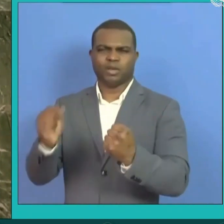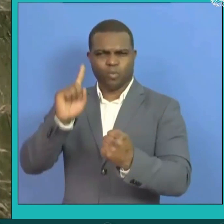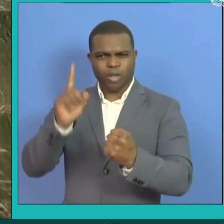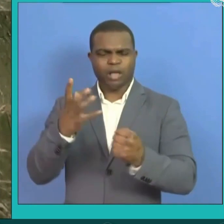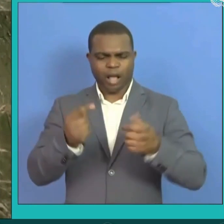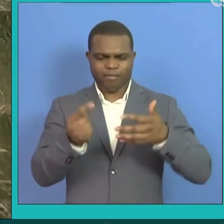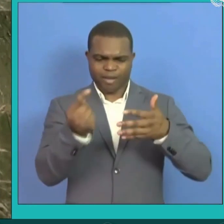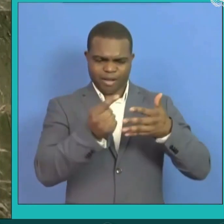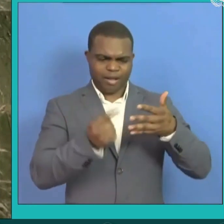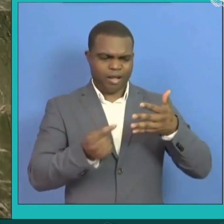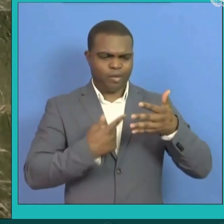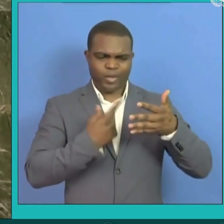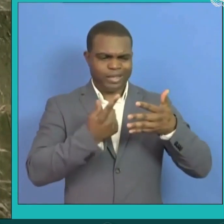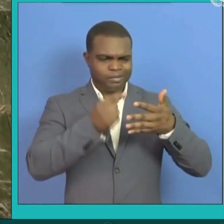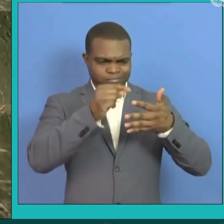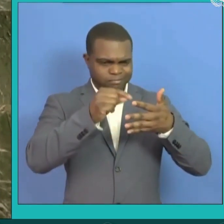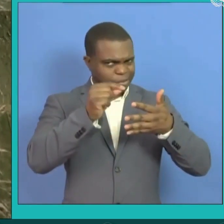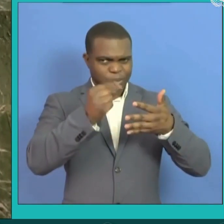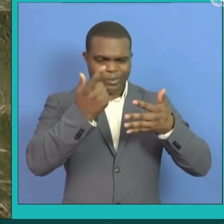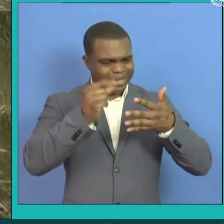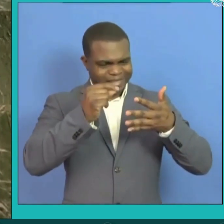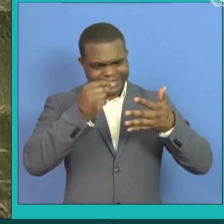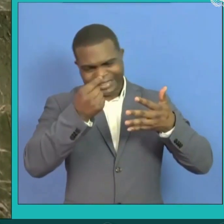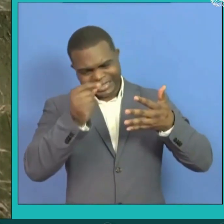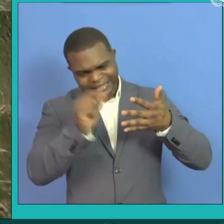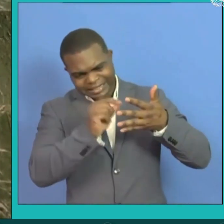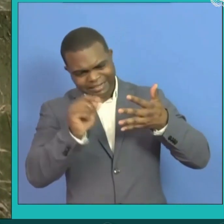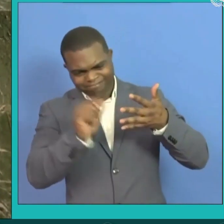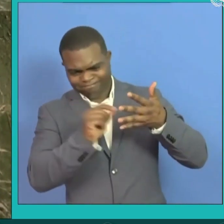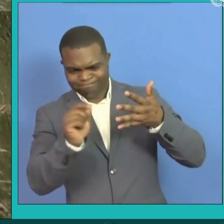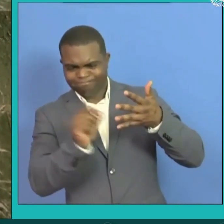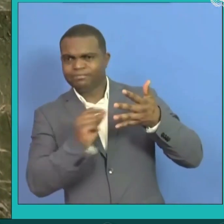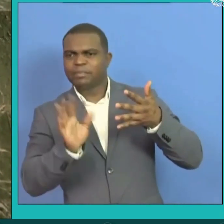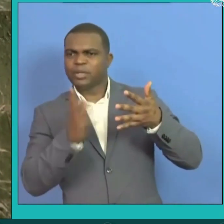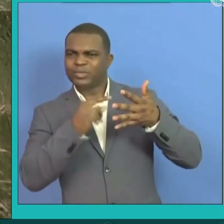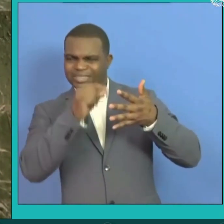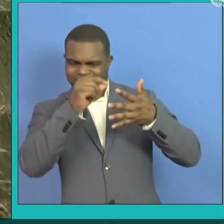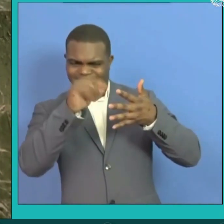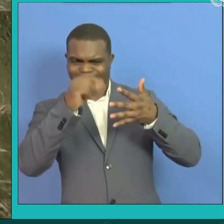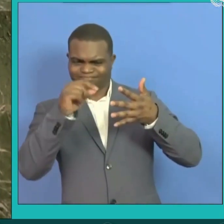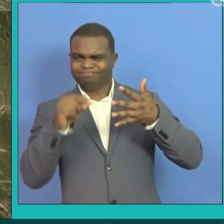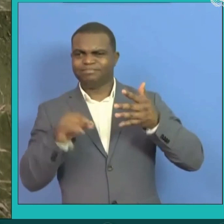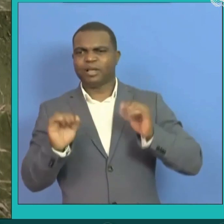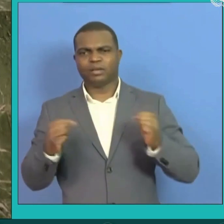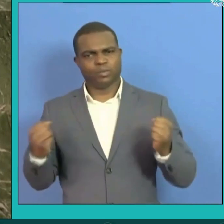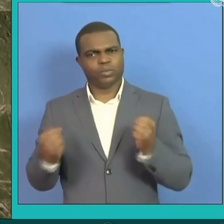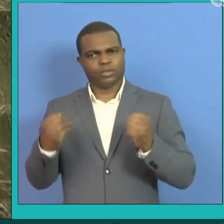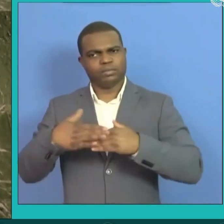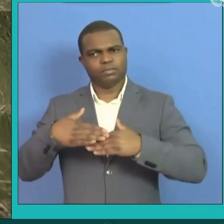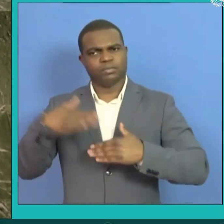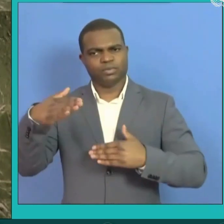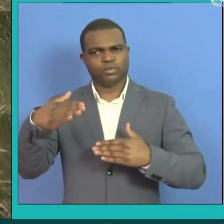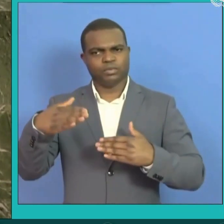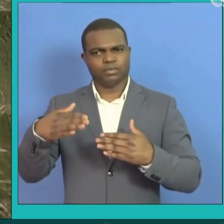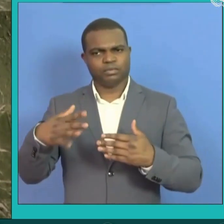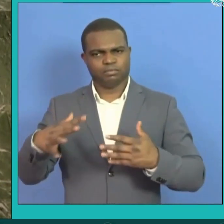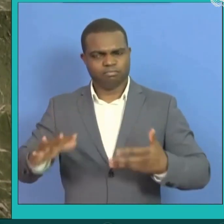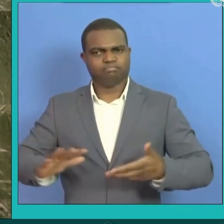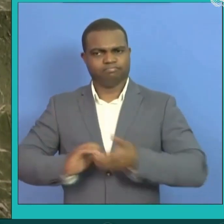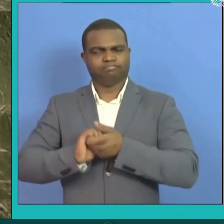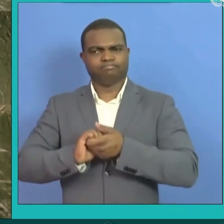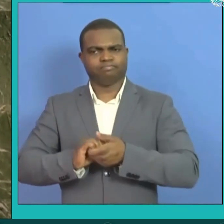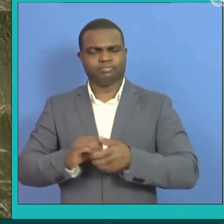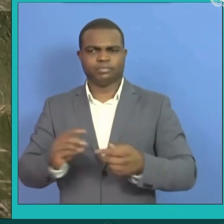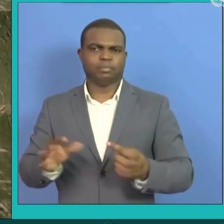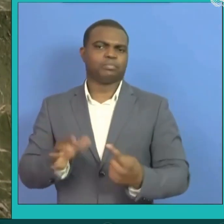faster than our ability to anticipate, manage, and reduce them. They bring increasingly dire consequences